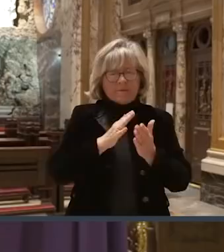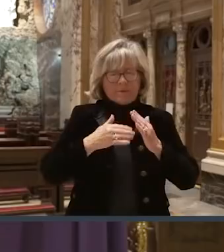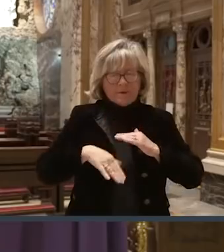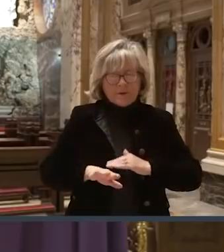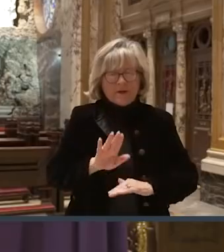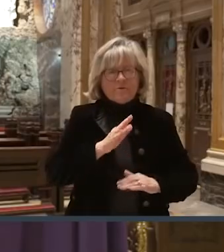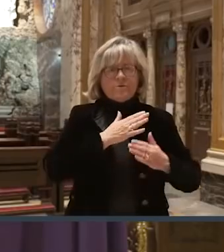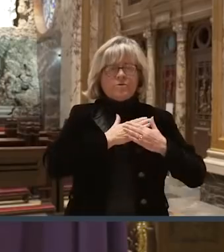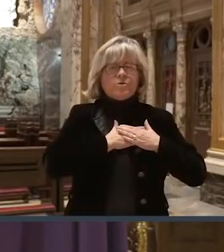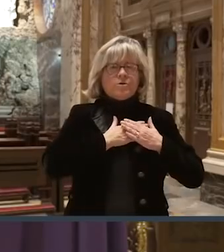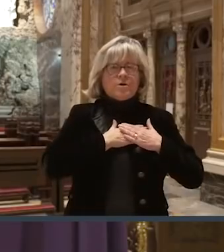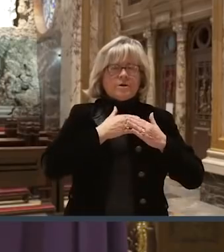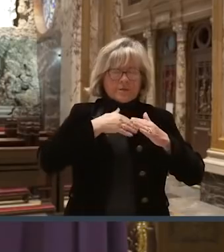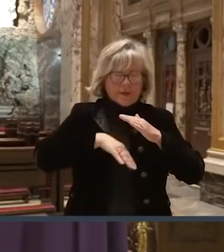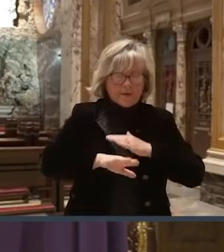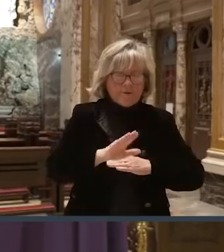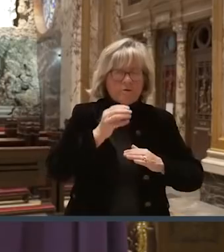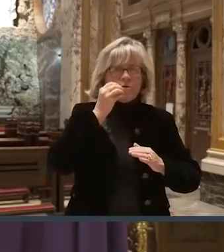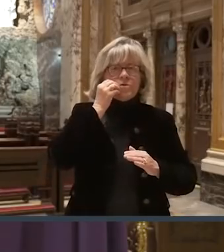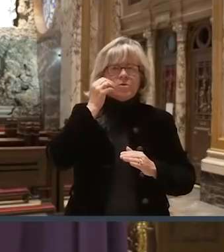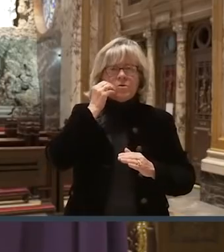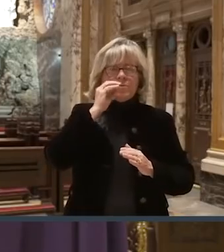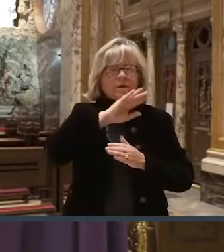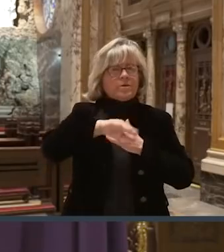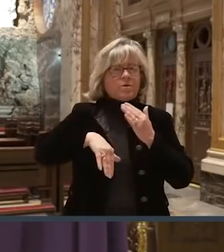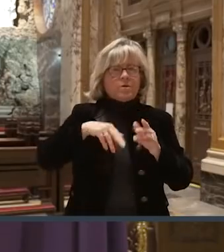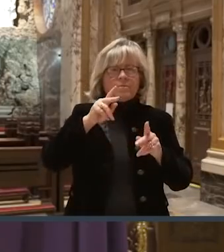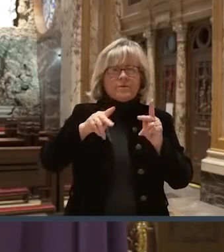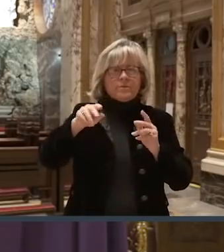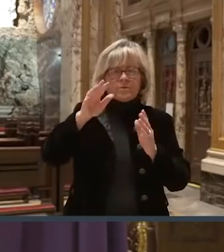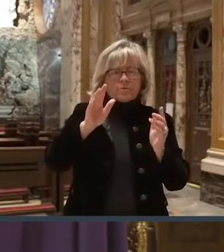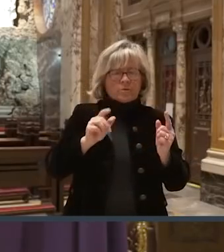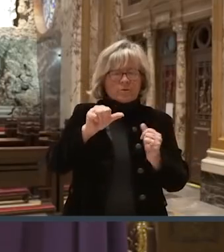your homes and all with whom you share peace today.